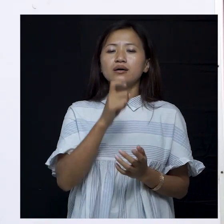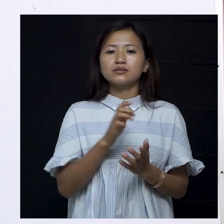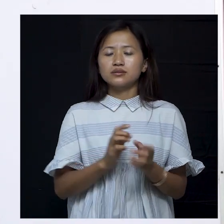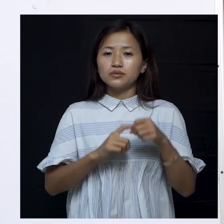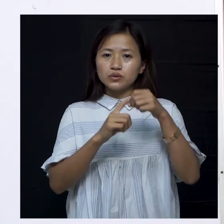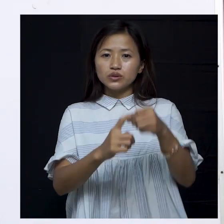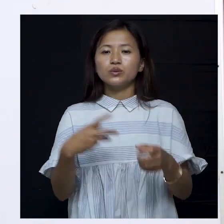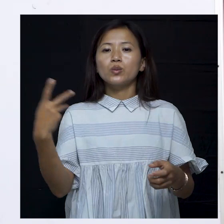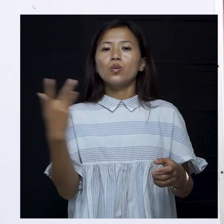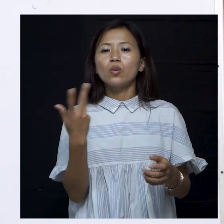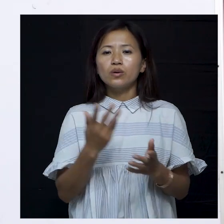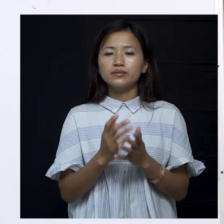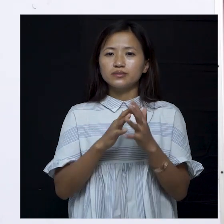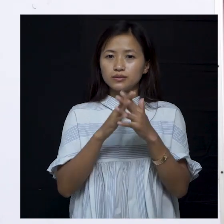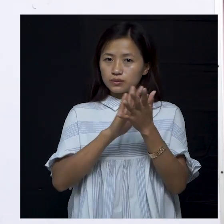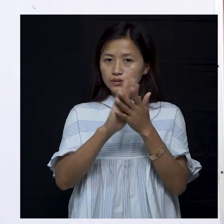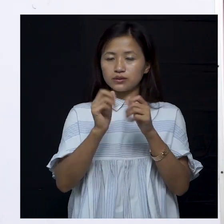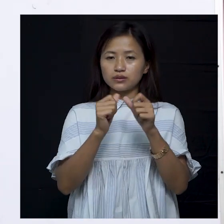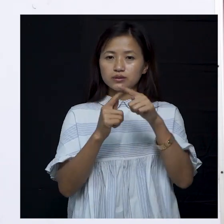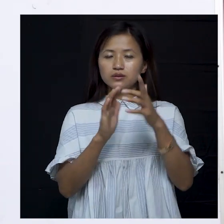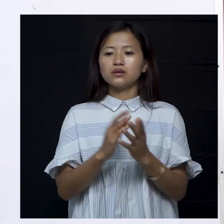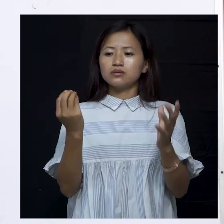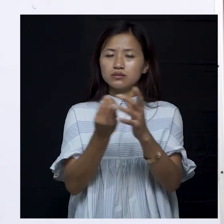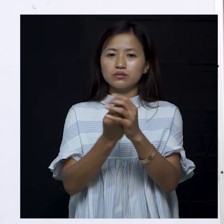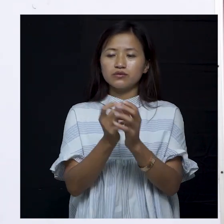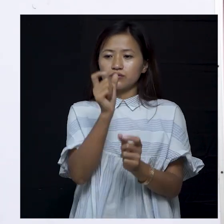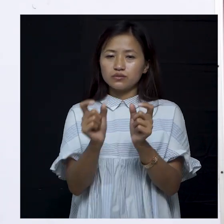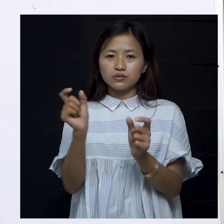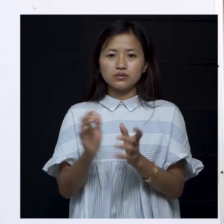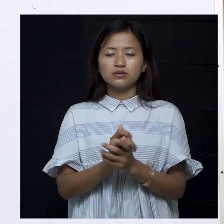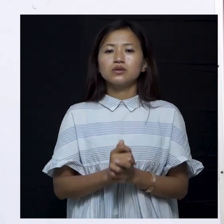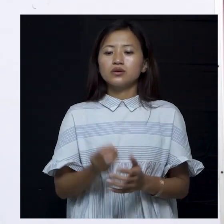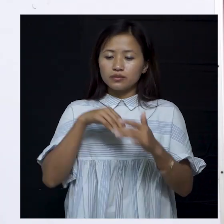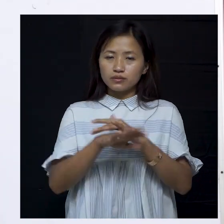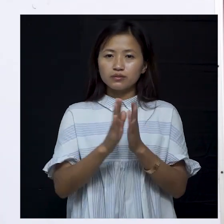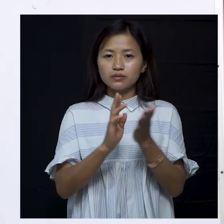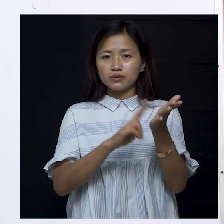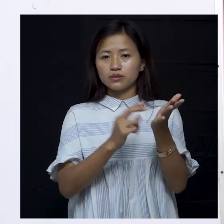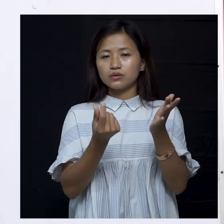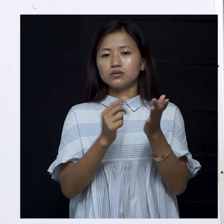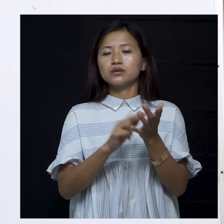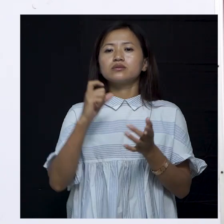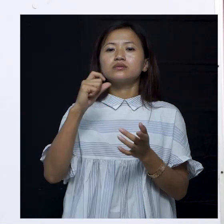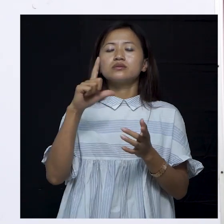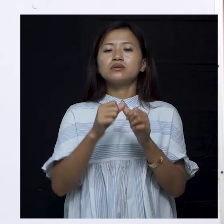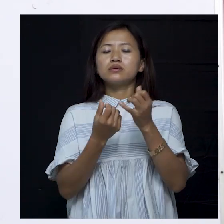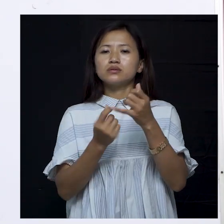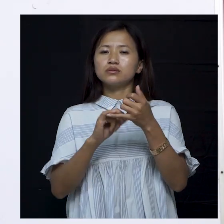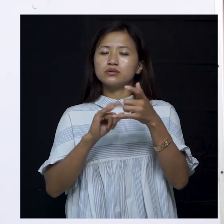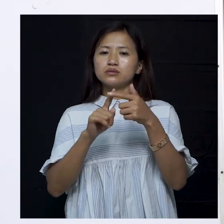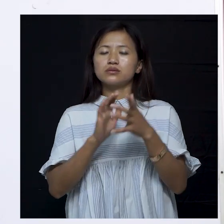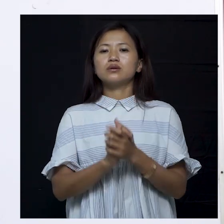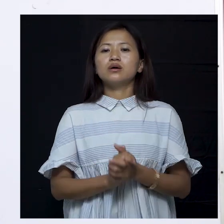question what, and then if you get the answer, those group of words will come under the noun clause, okay? Because it